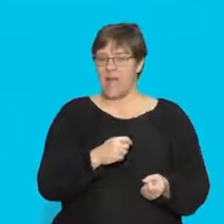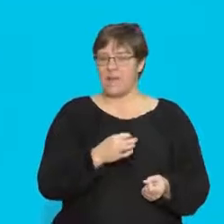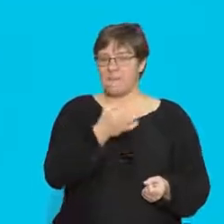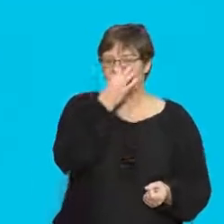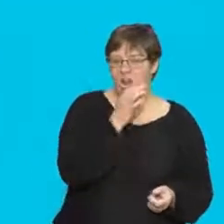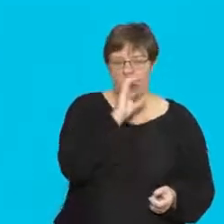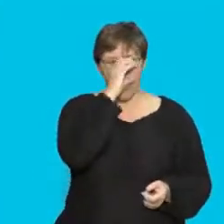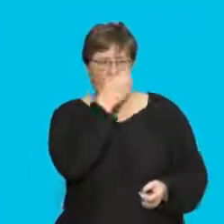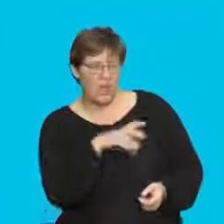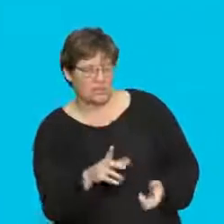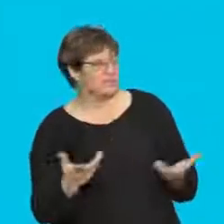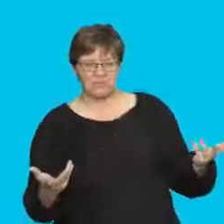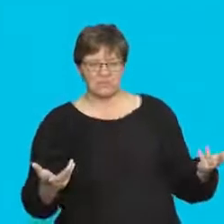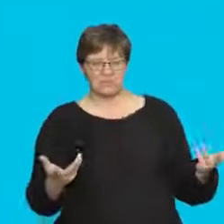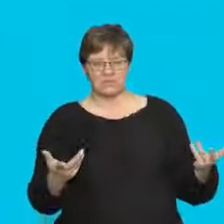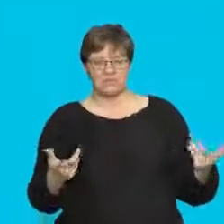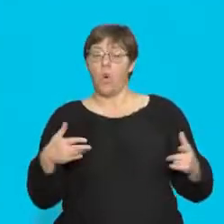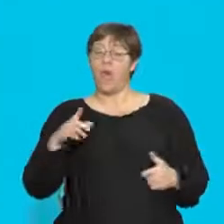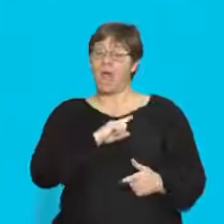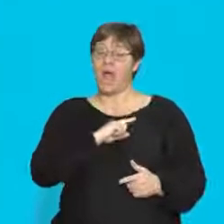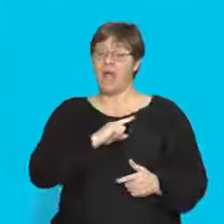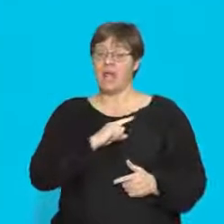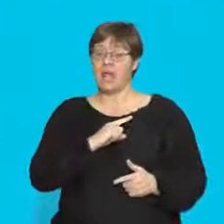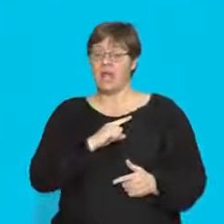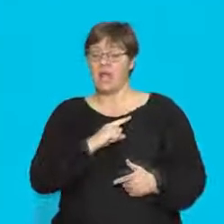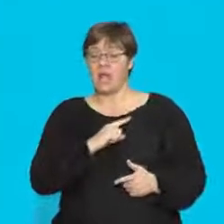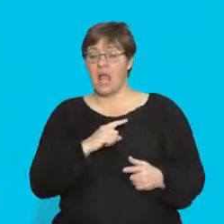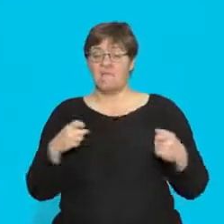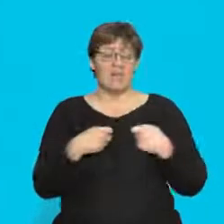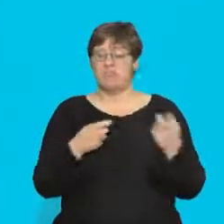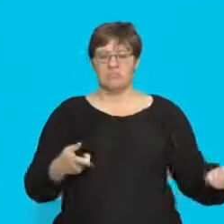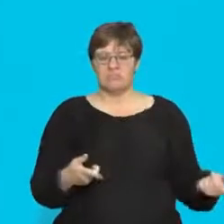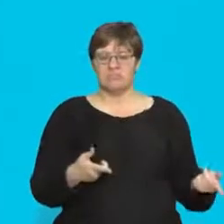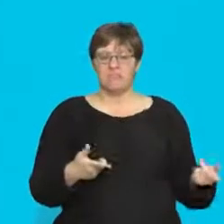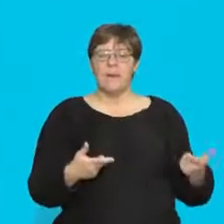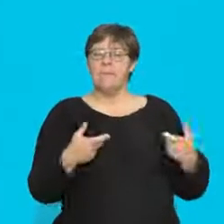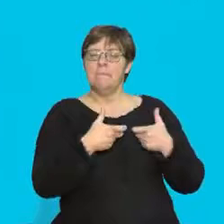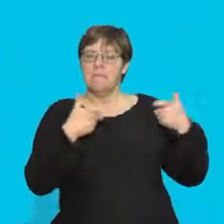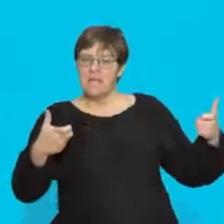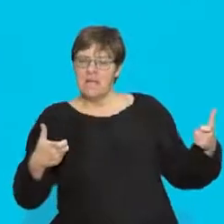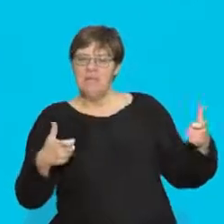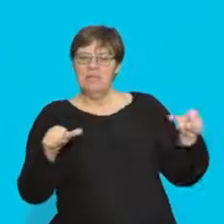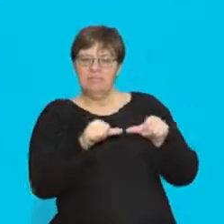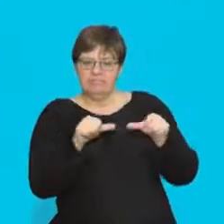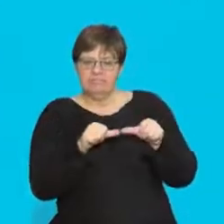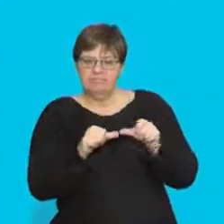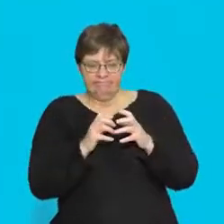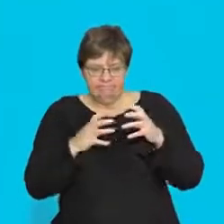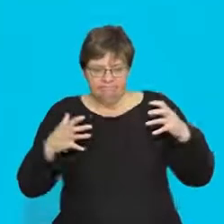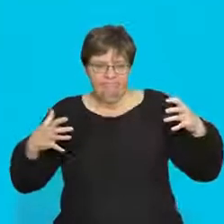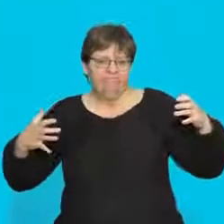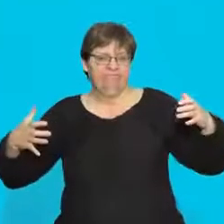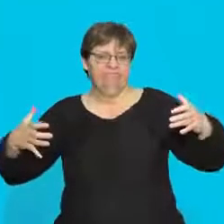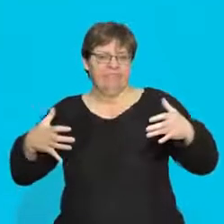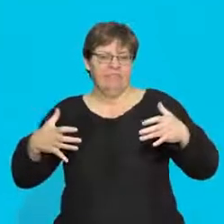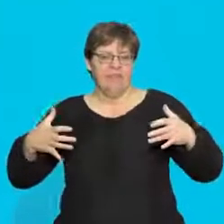even other herds that are not quite as big in terms of the size of the animal, but are big in